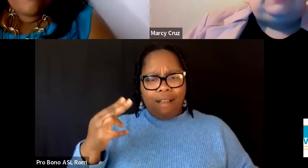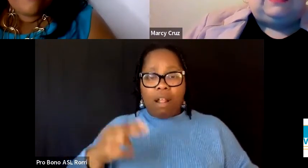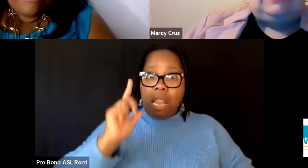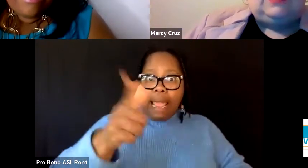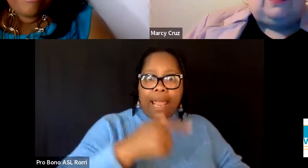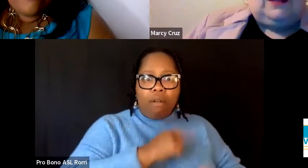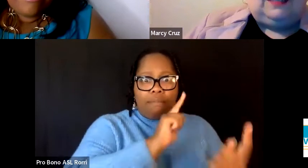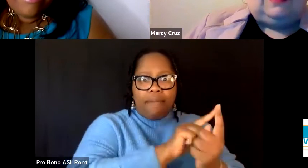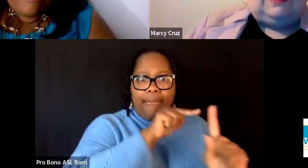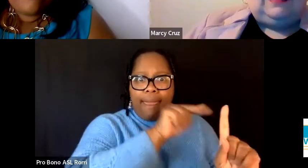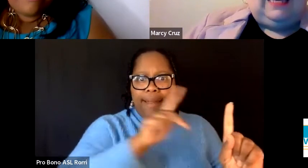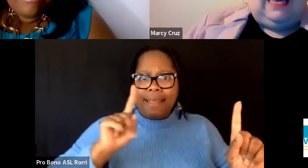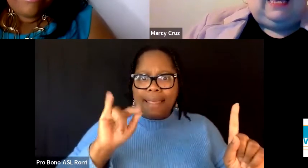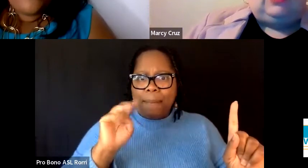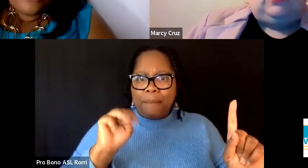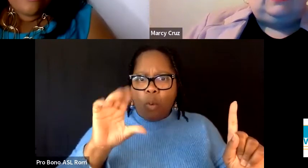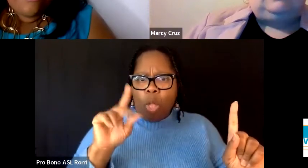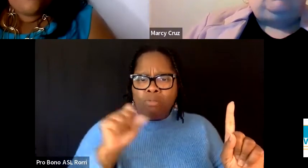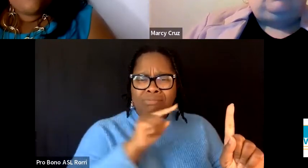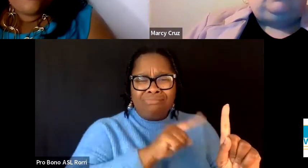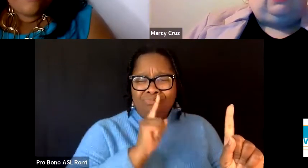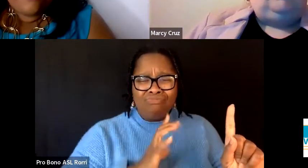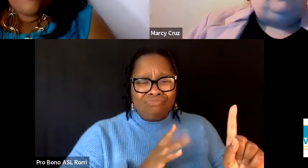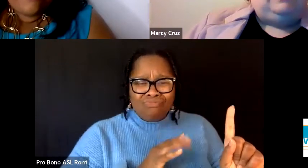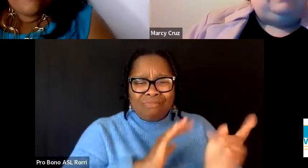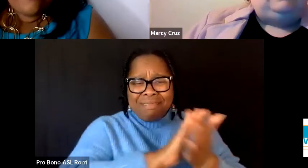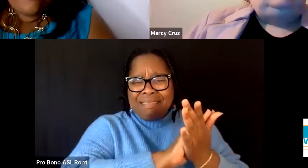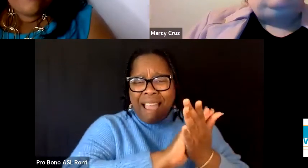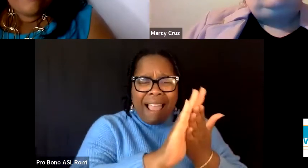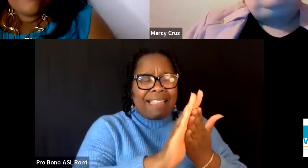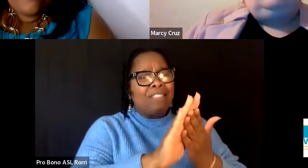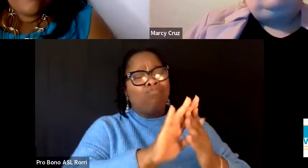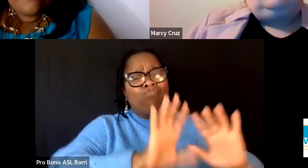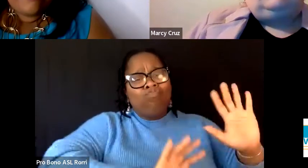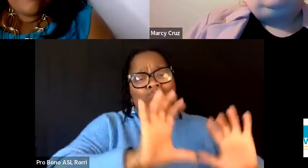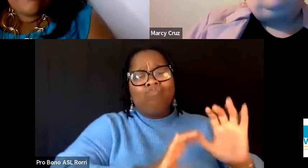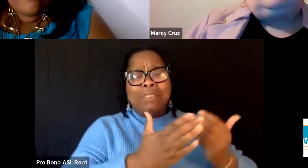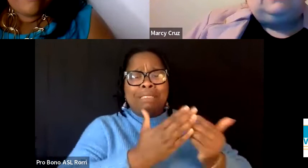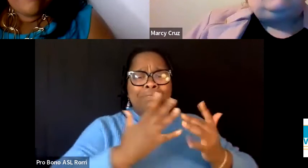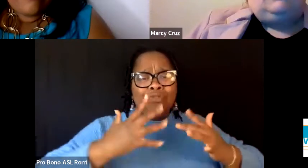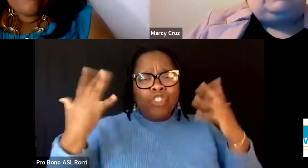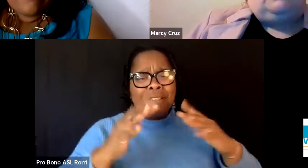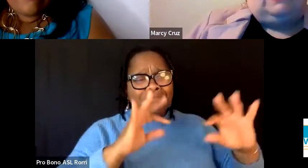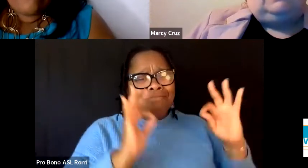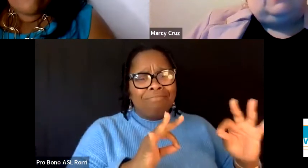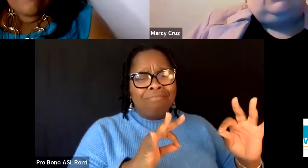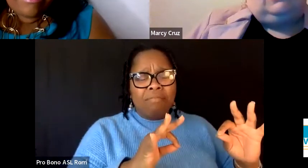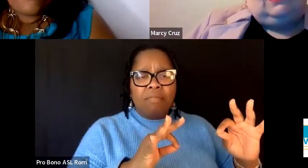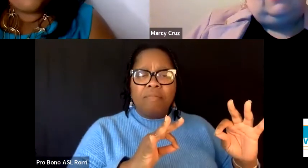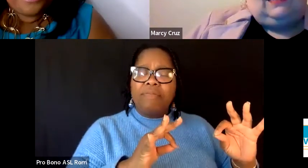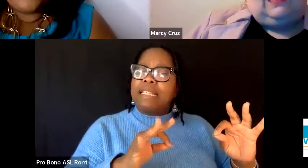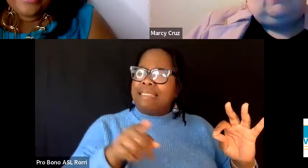she was the nicest person and so accessible. And and even though, it wasn't the answer I expected,